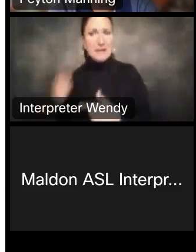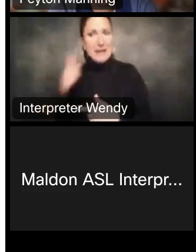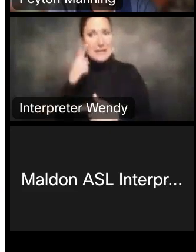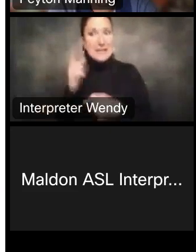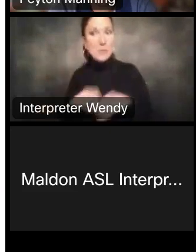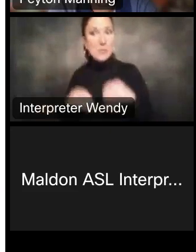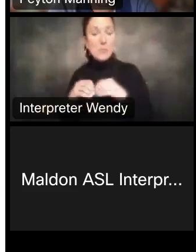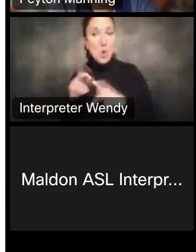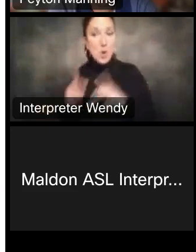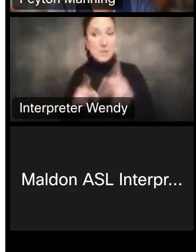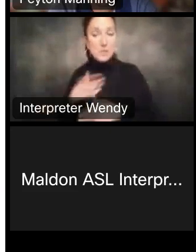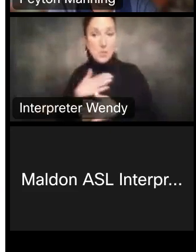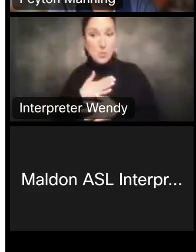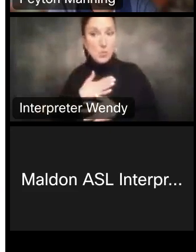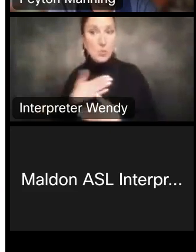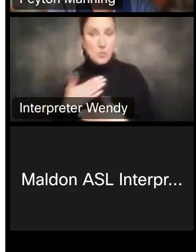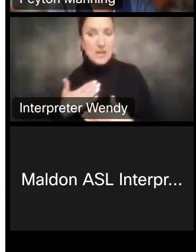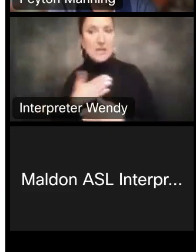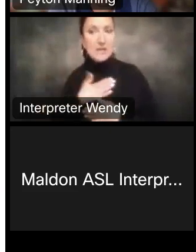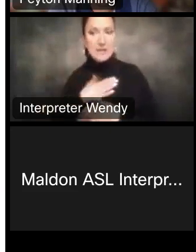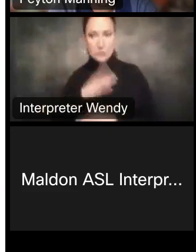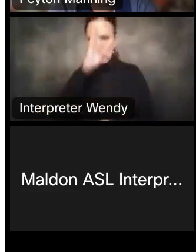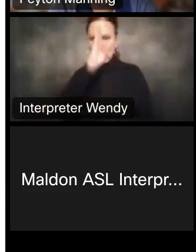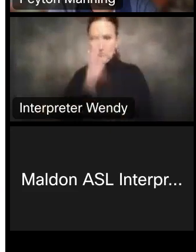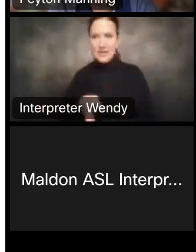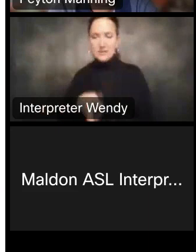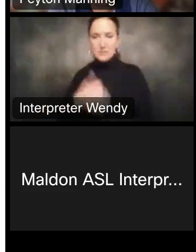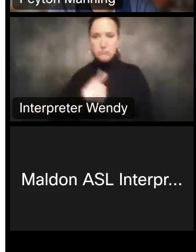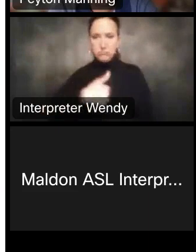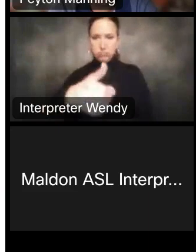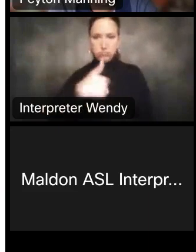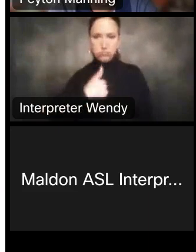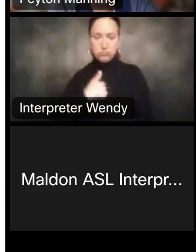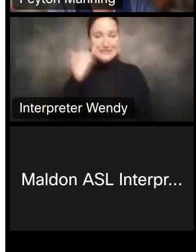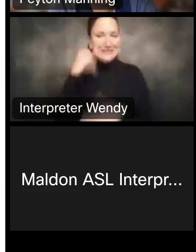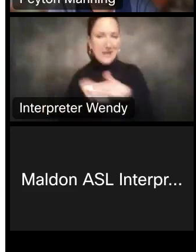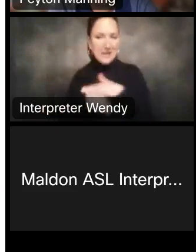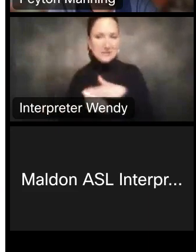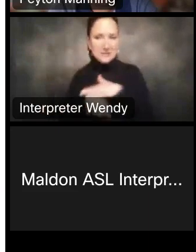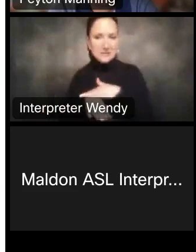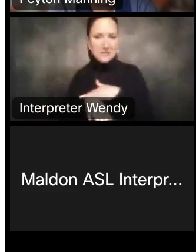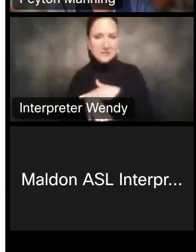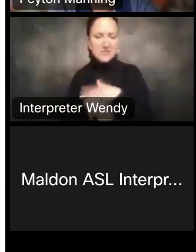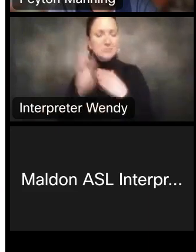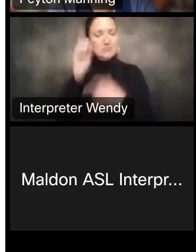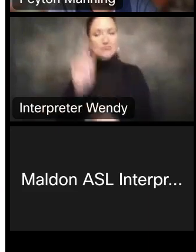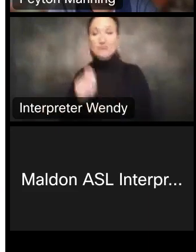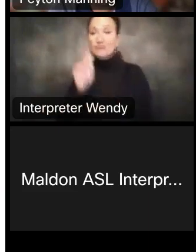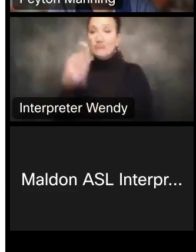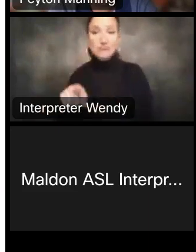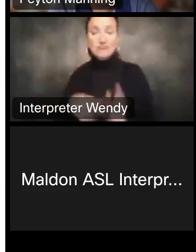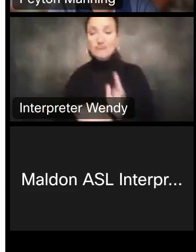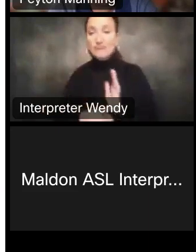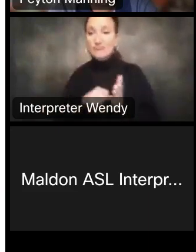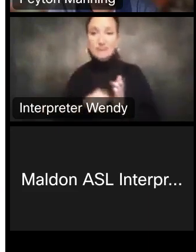people willing to take that direct route if there is access there. So I just wanted to reiterate some of